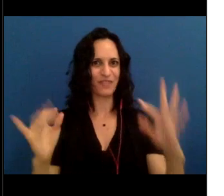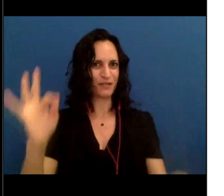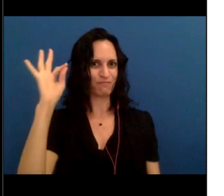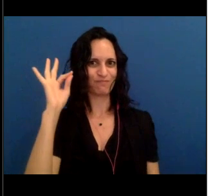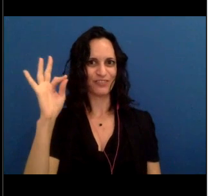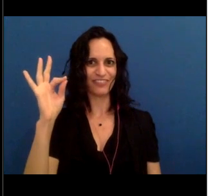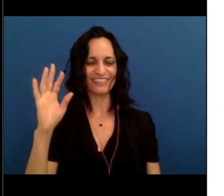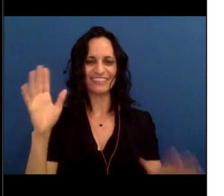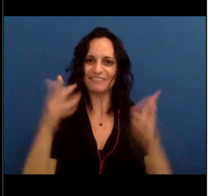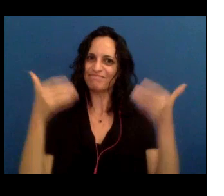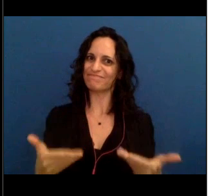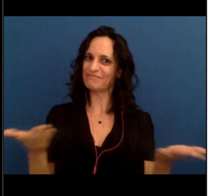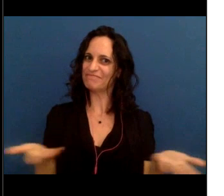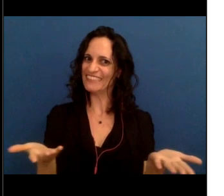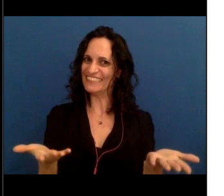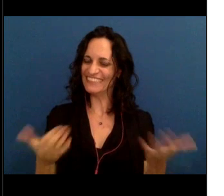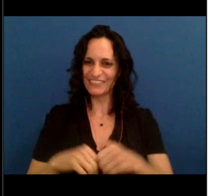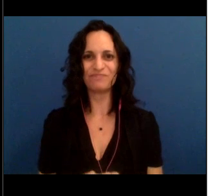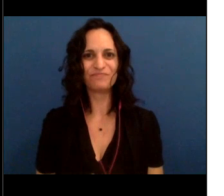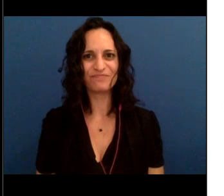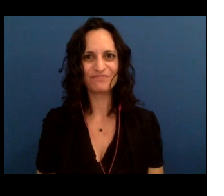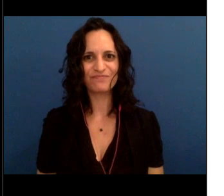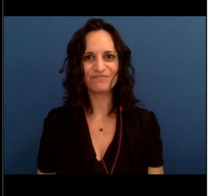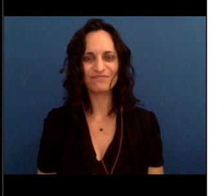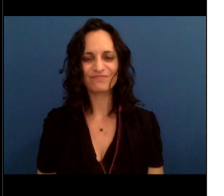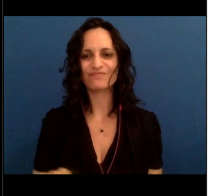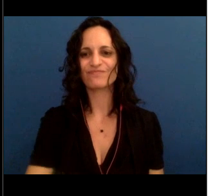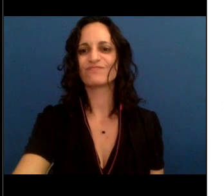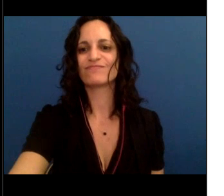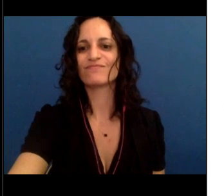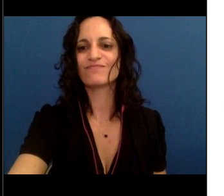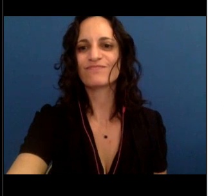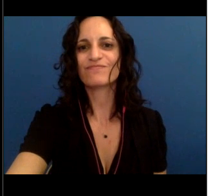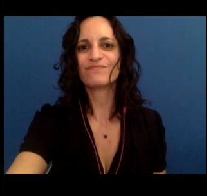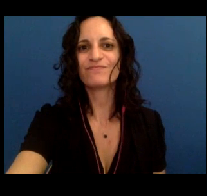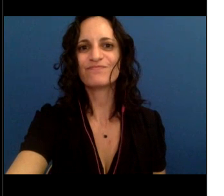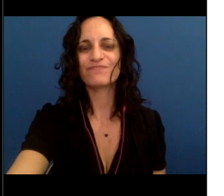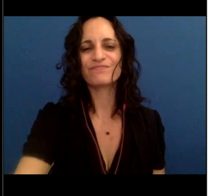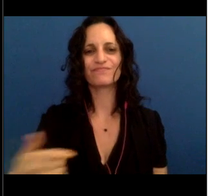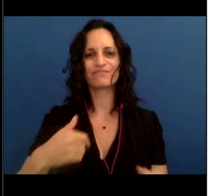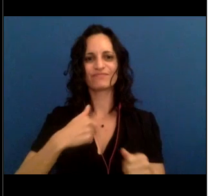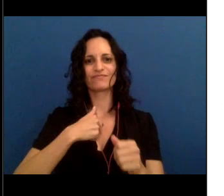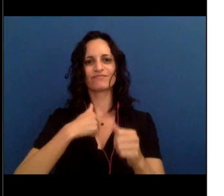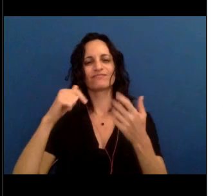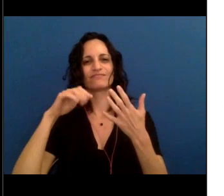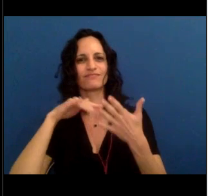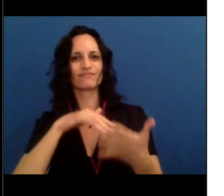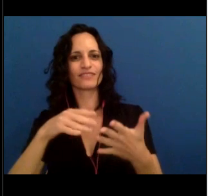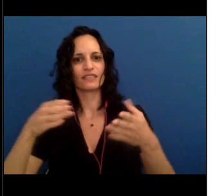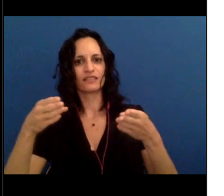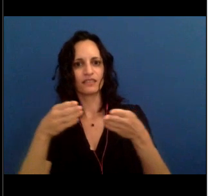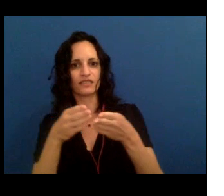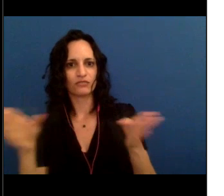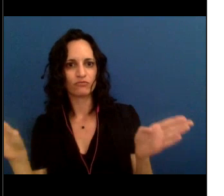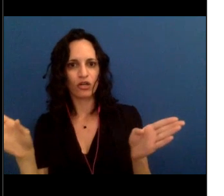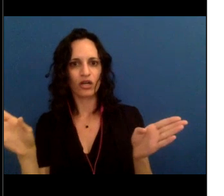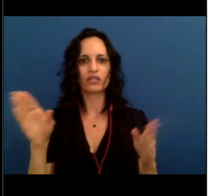is me. As I was saying, I study broadly race, gender, and sexuality with regard to